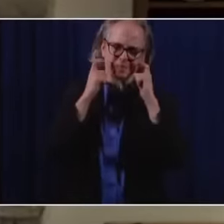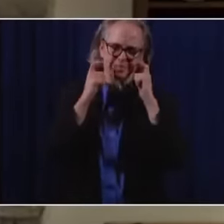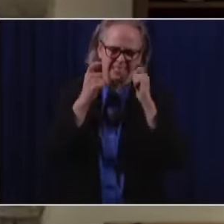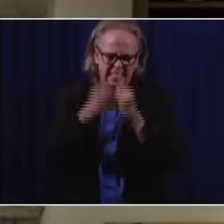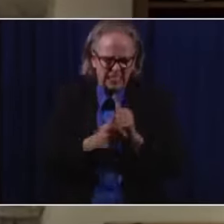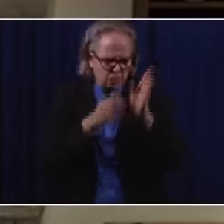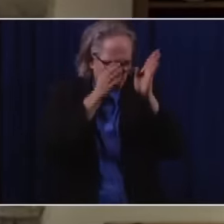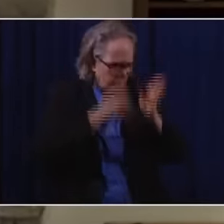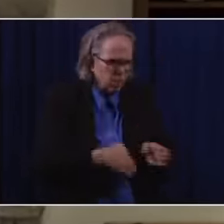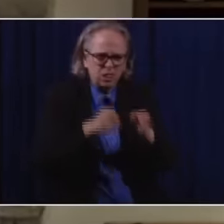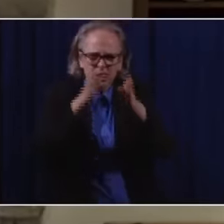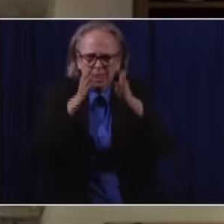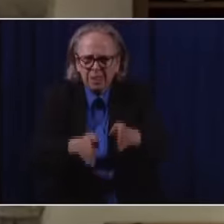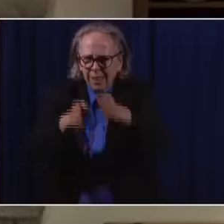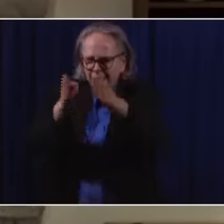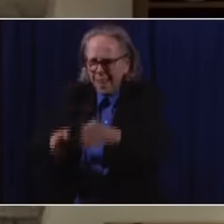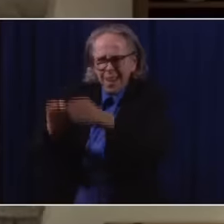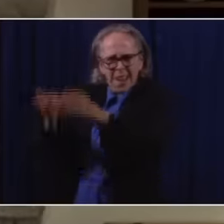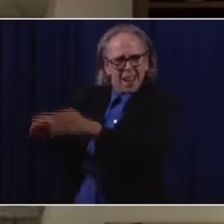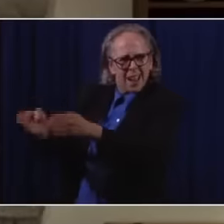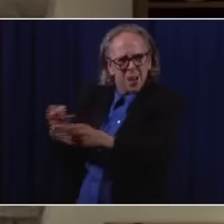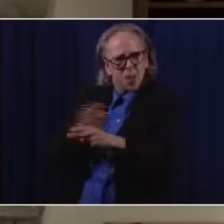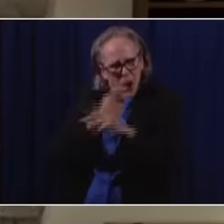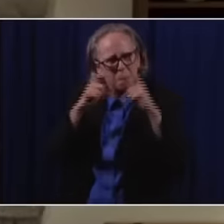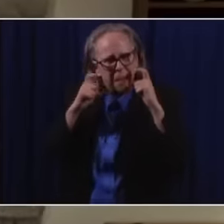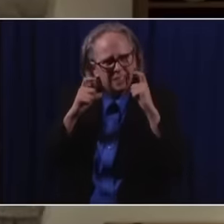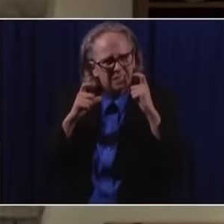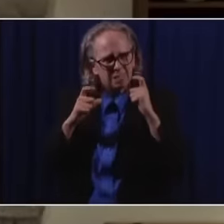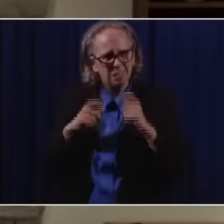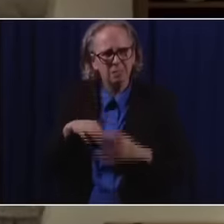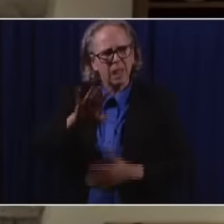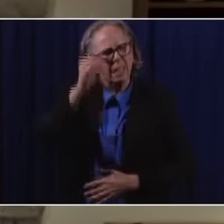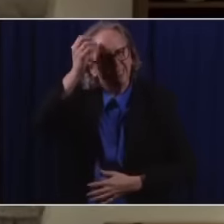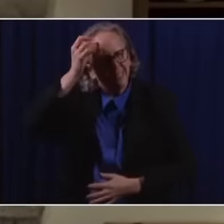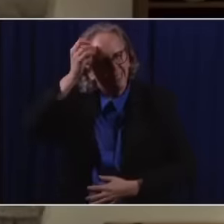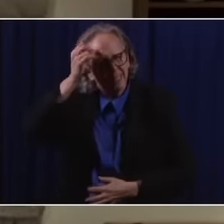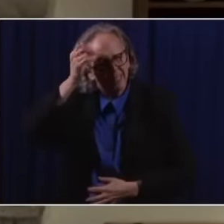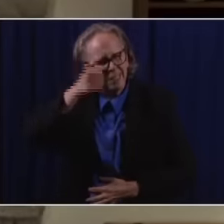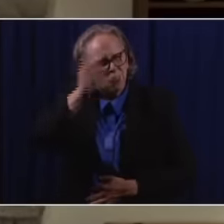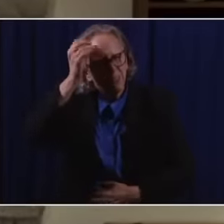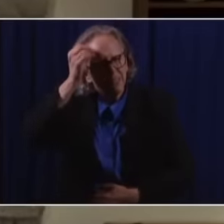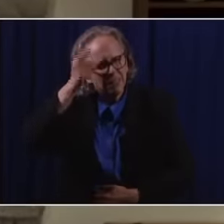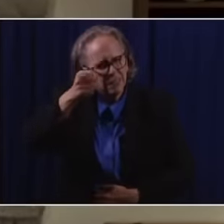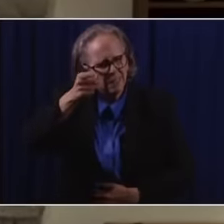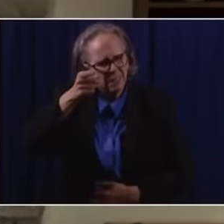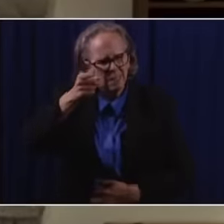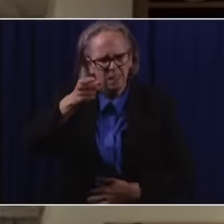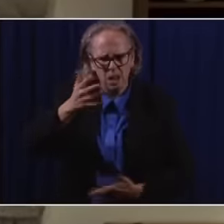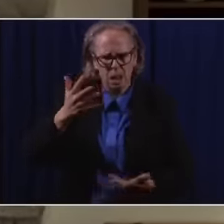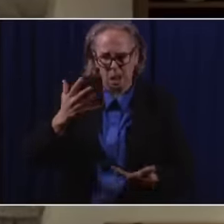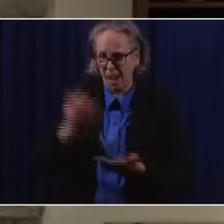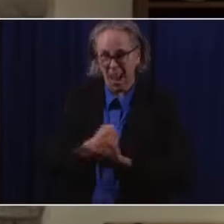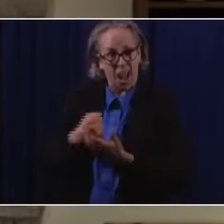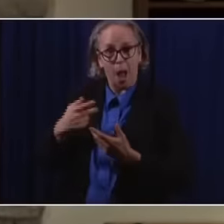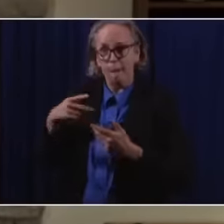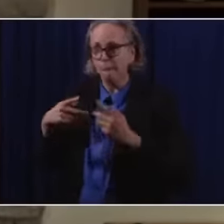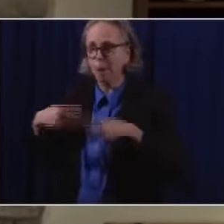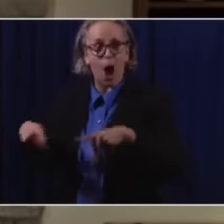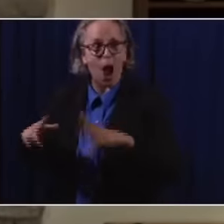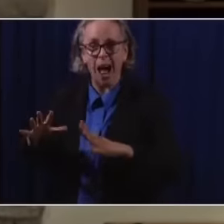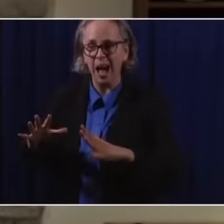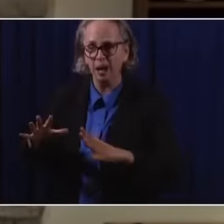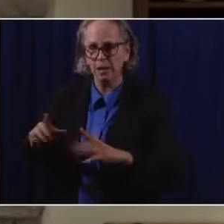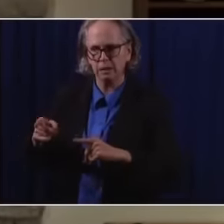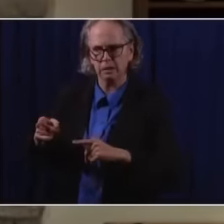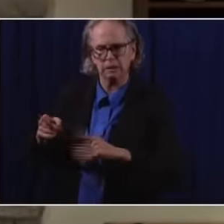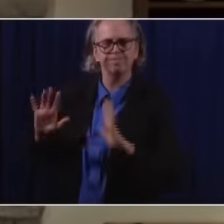about a Halloween party, say, no, we're not going to do it. When we're thinking about getting together with friends or family who, don't